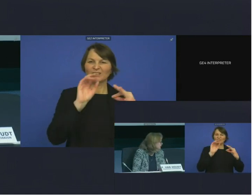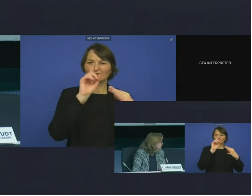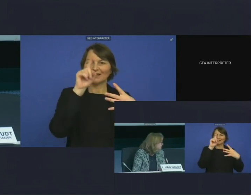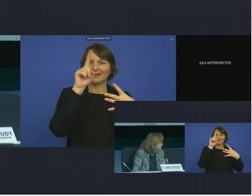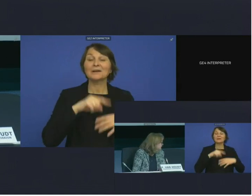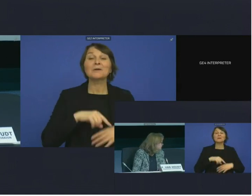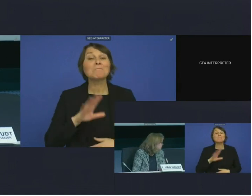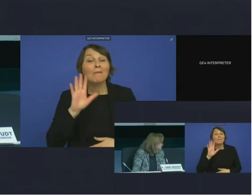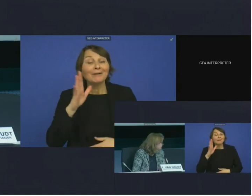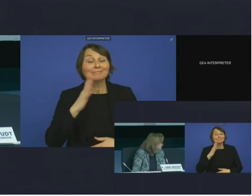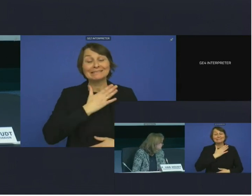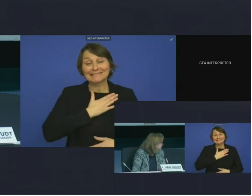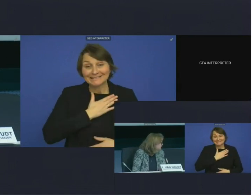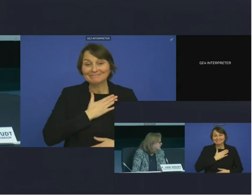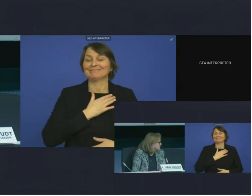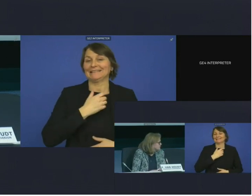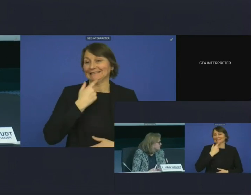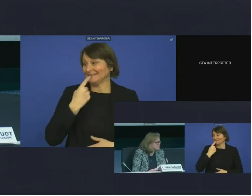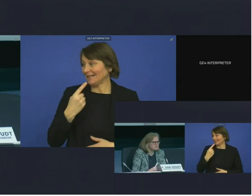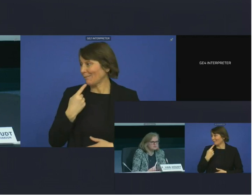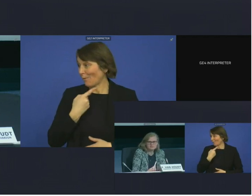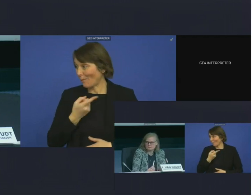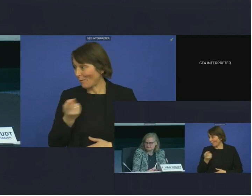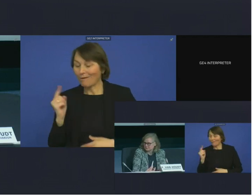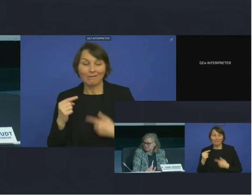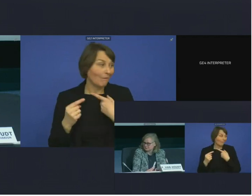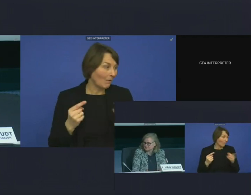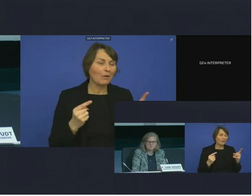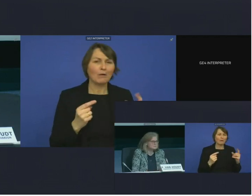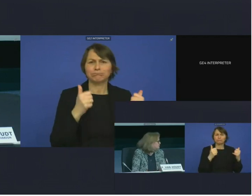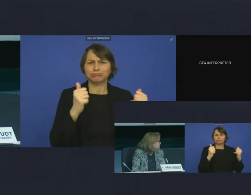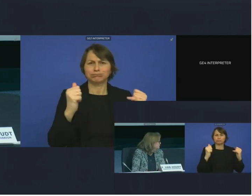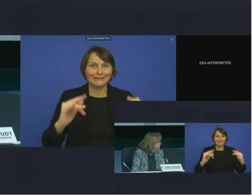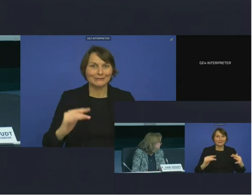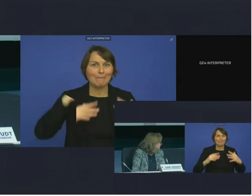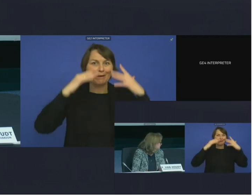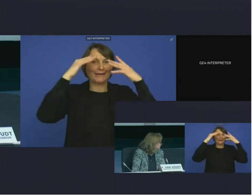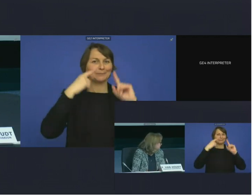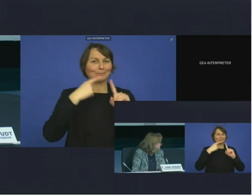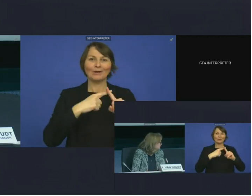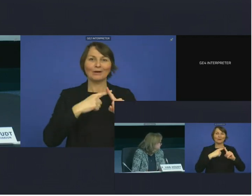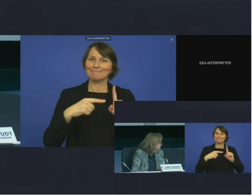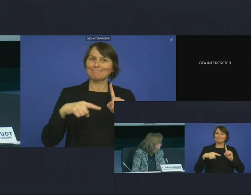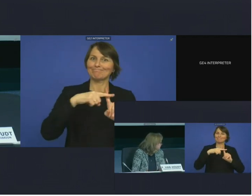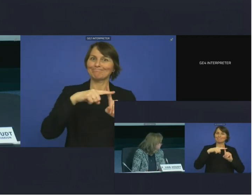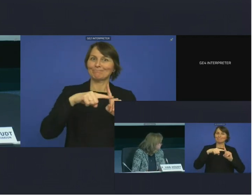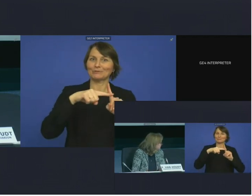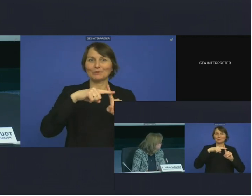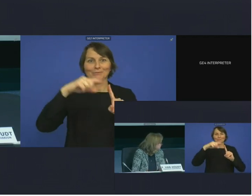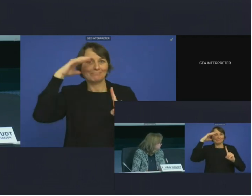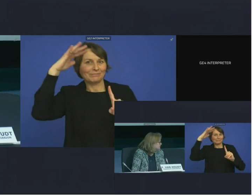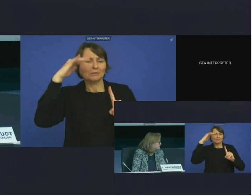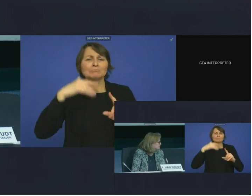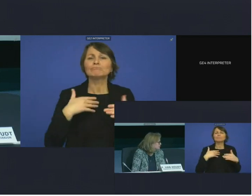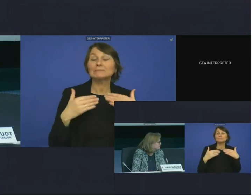and uplifting, and being all four of you showing that even in hardship and against challenges, you can